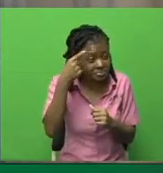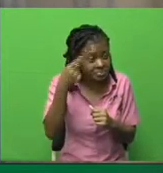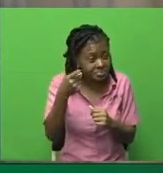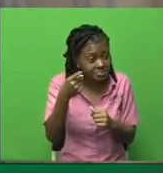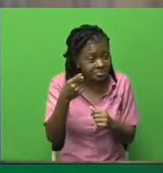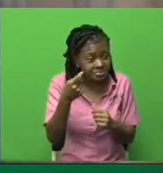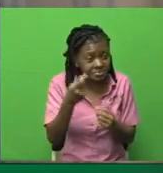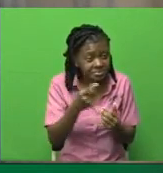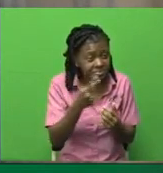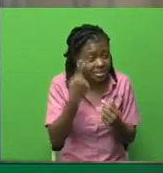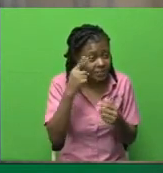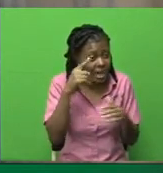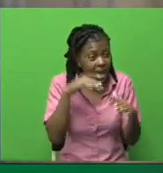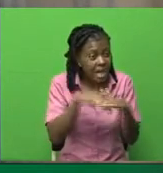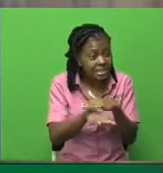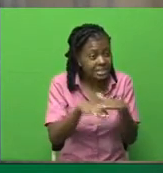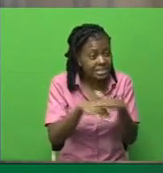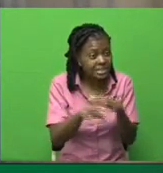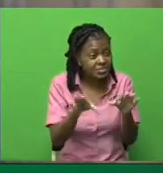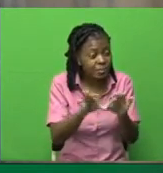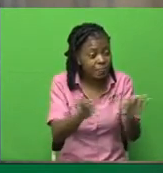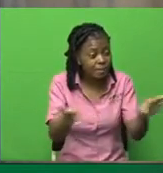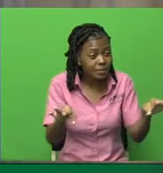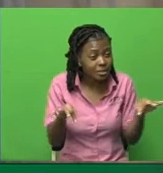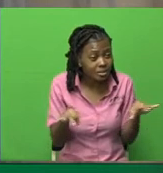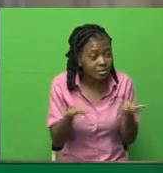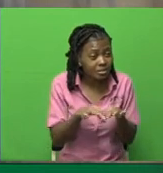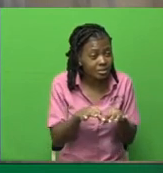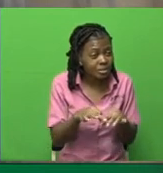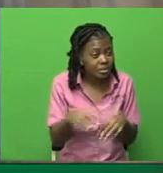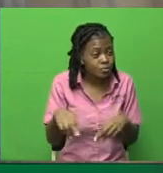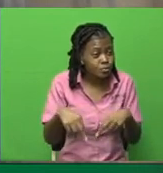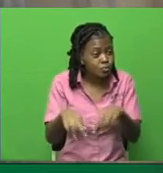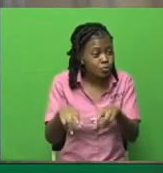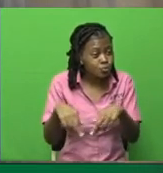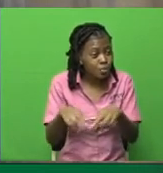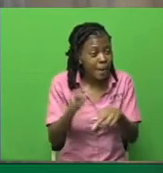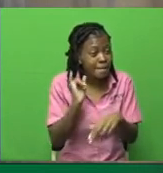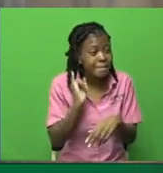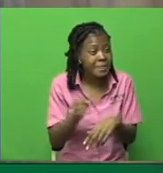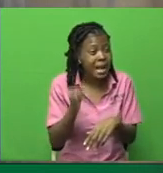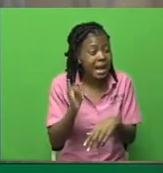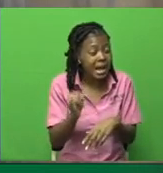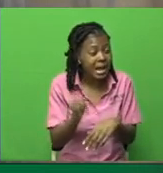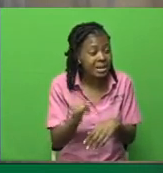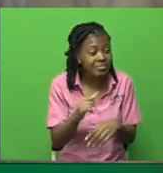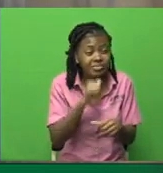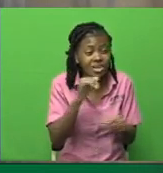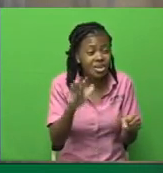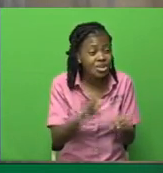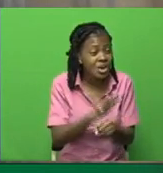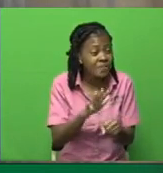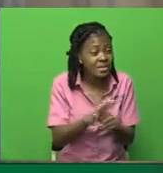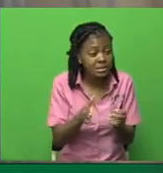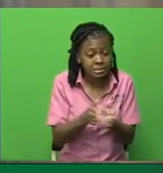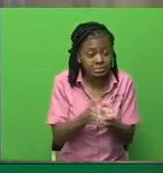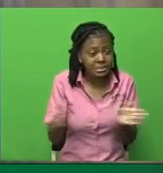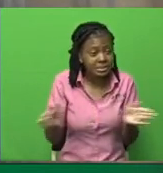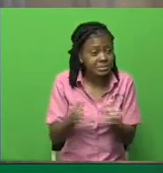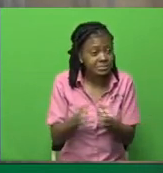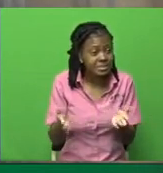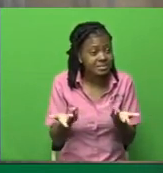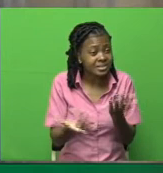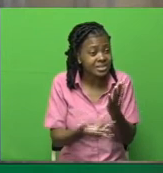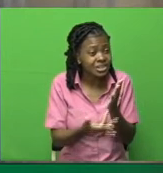no Retention Ponds no sleuth skates available he spoke about a lack of Technical Services